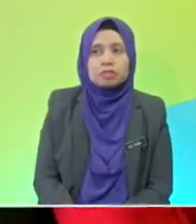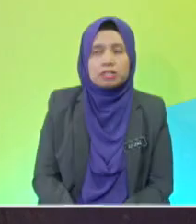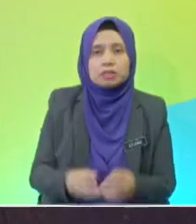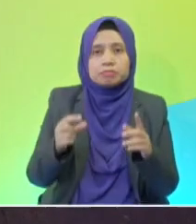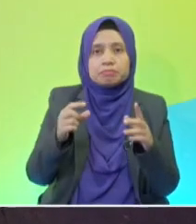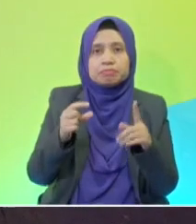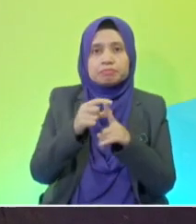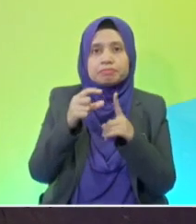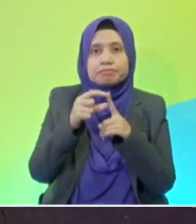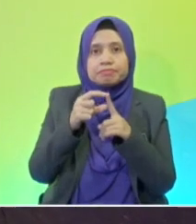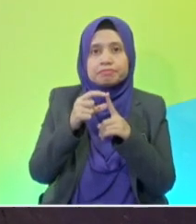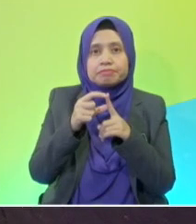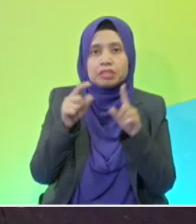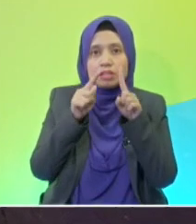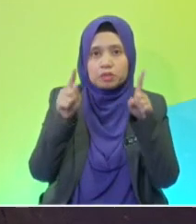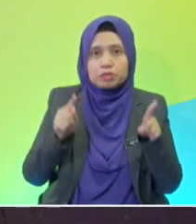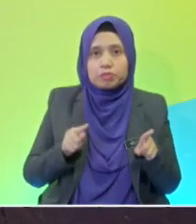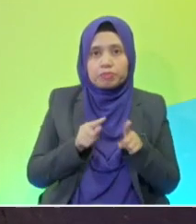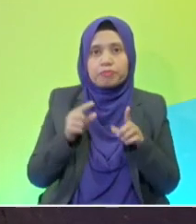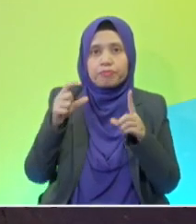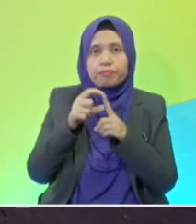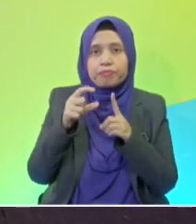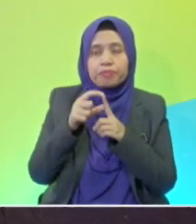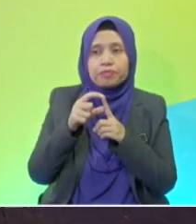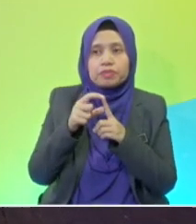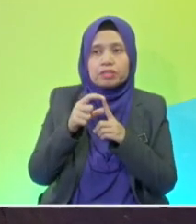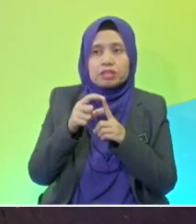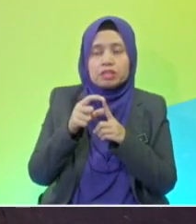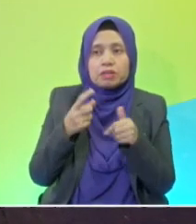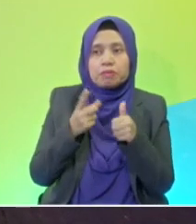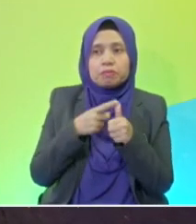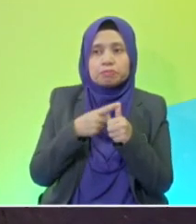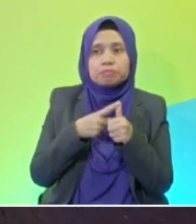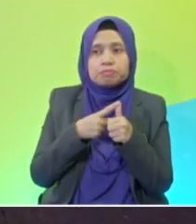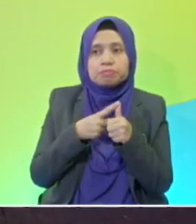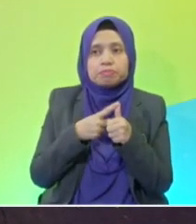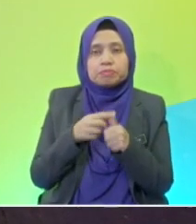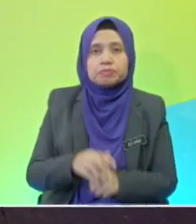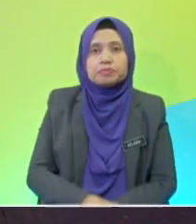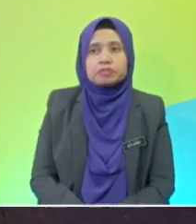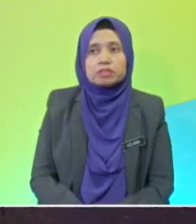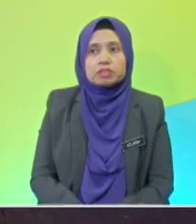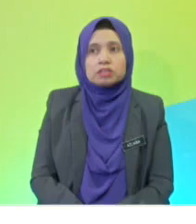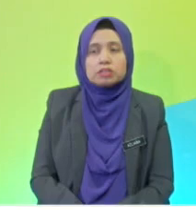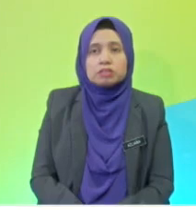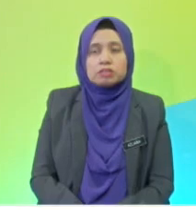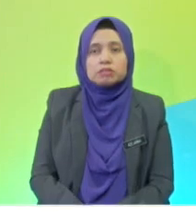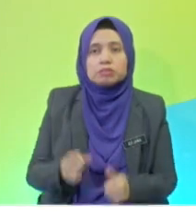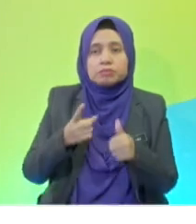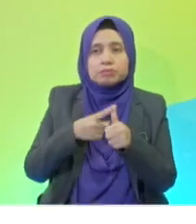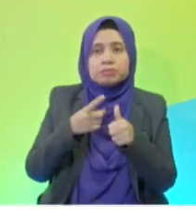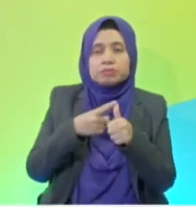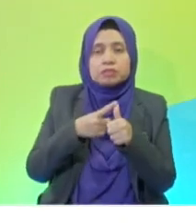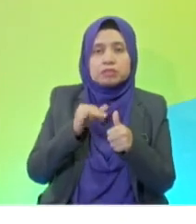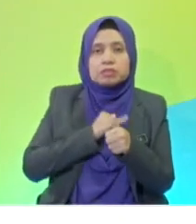card. Okay. Okay, let's have a look at the Wow. first one here. For the first item